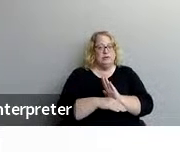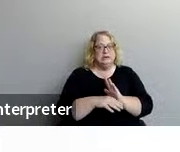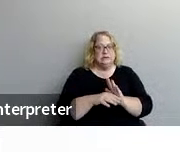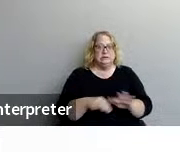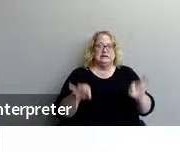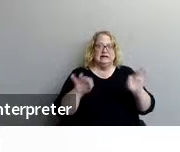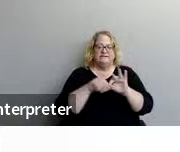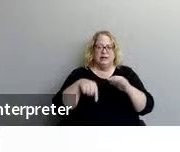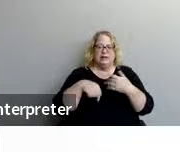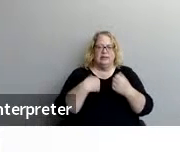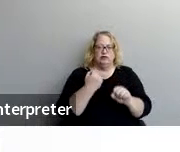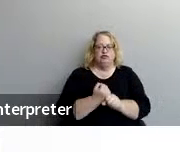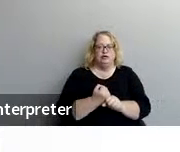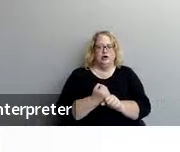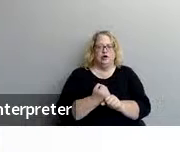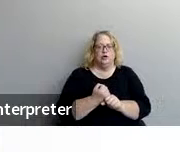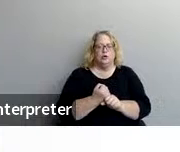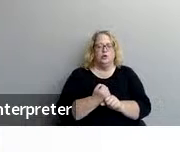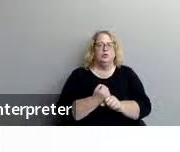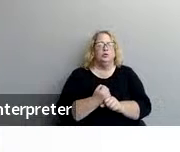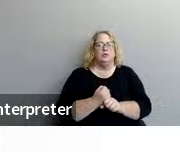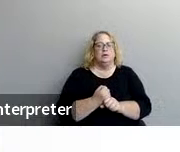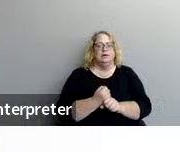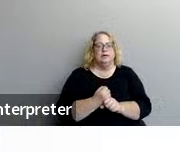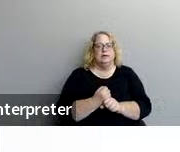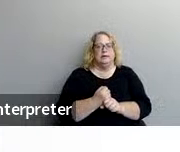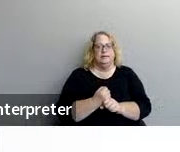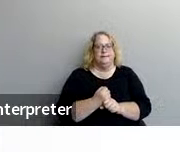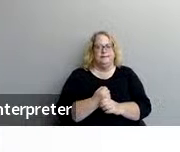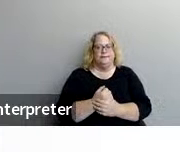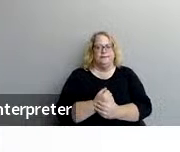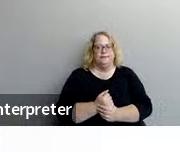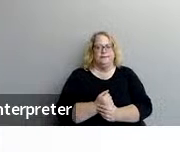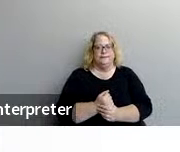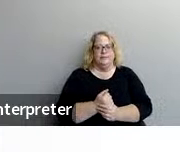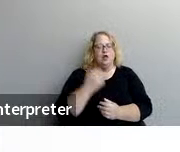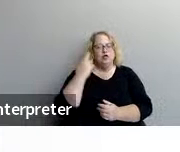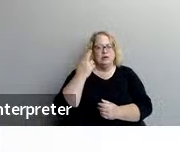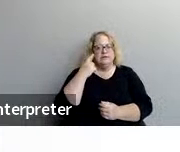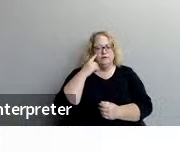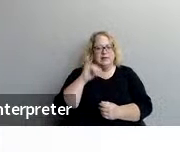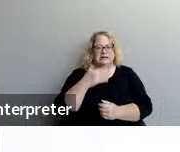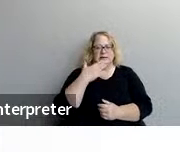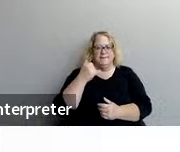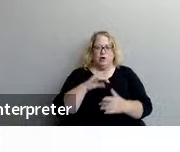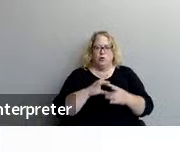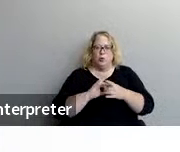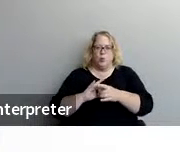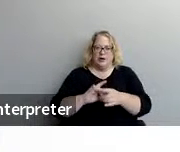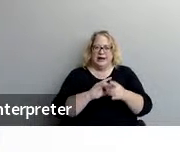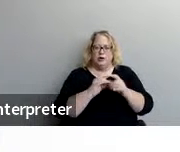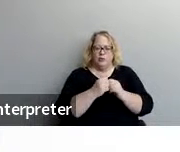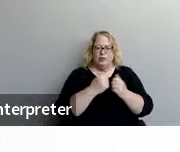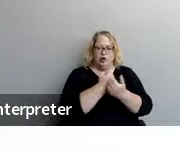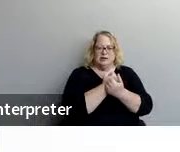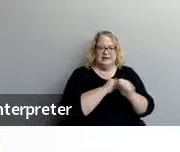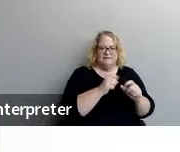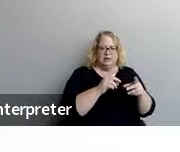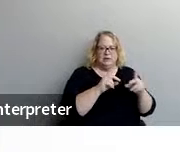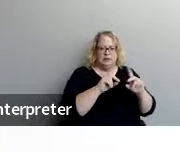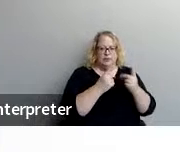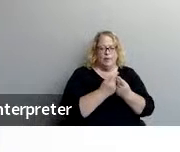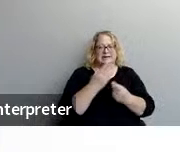significantly here. So that's been attributed to better coordination between our safety departments and